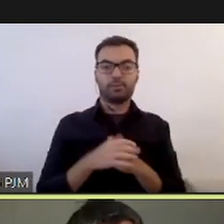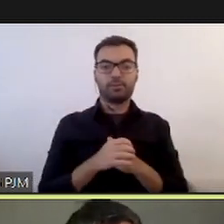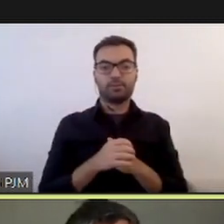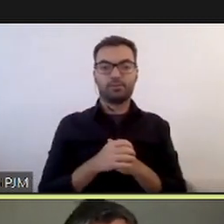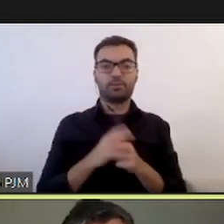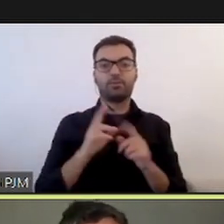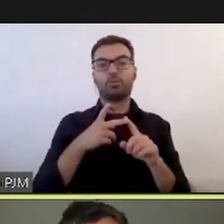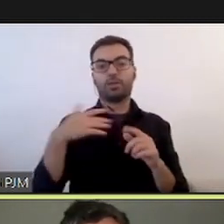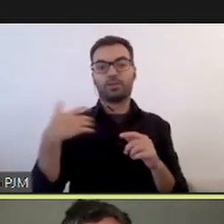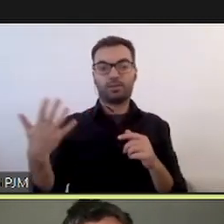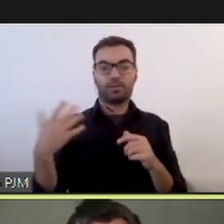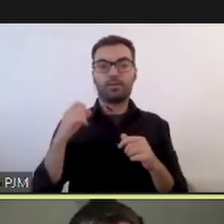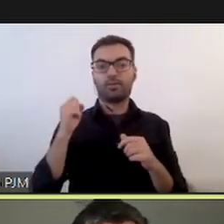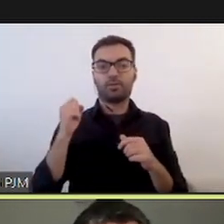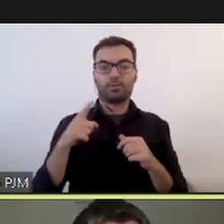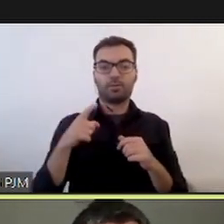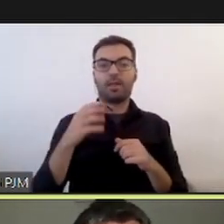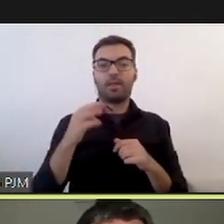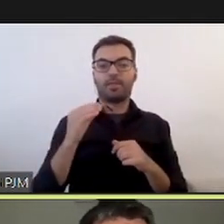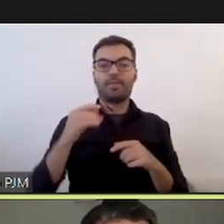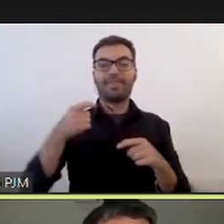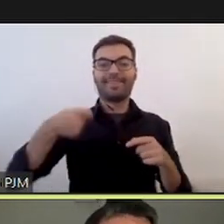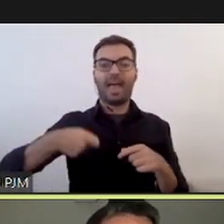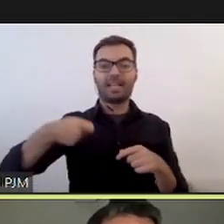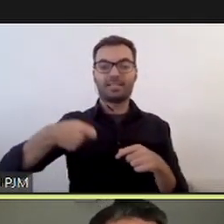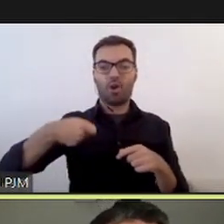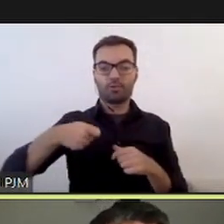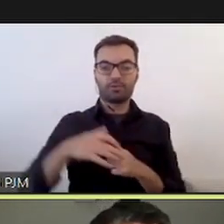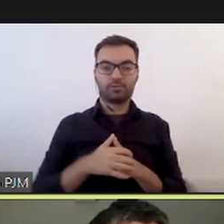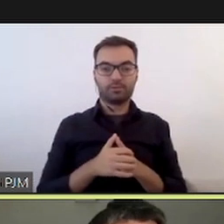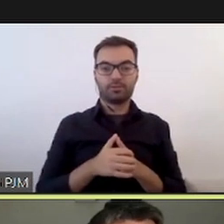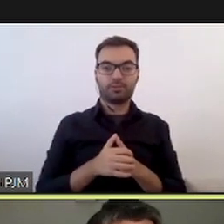other side, there is a Tesco case which invests